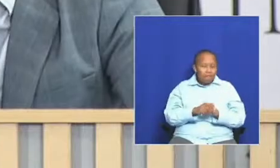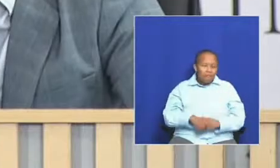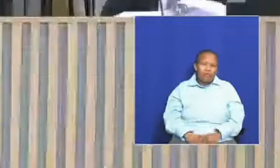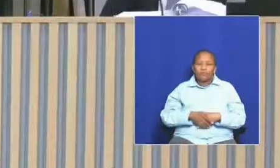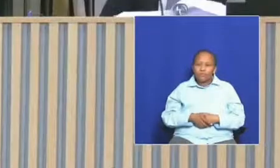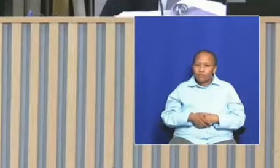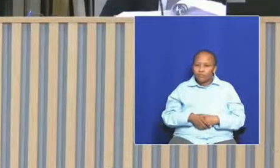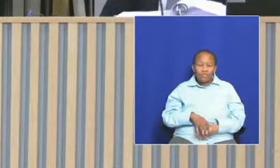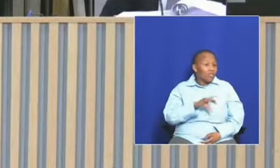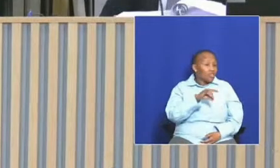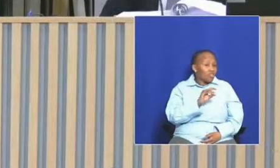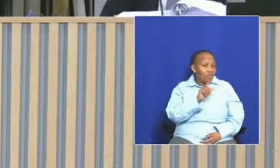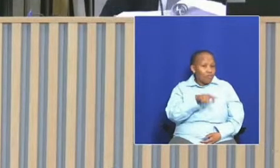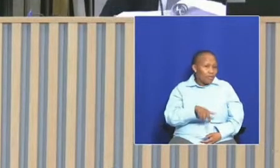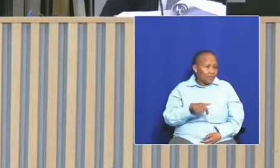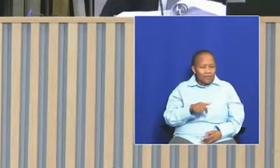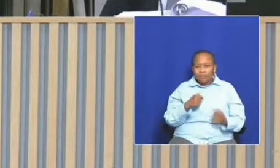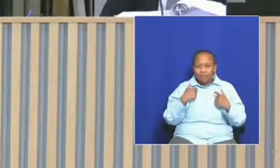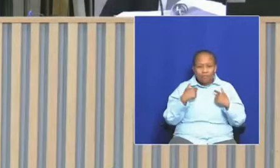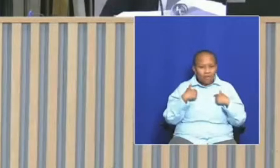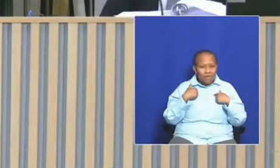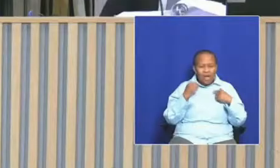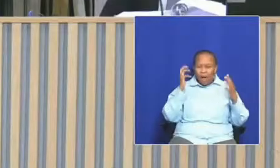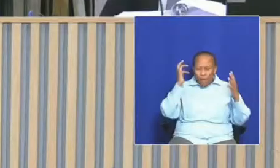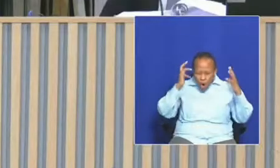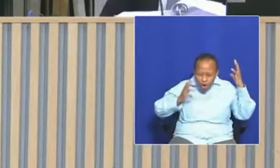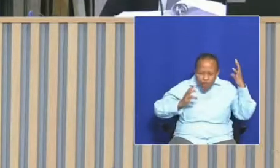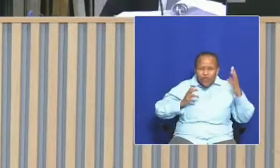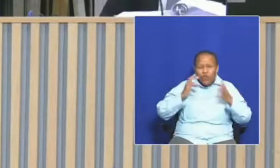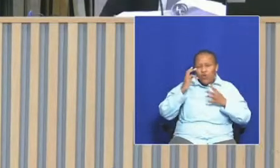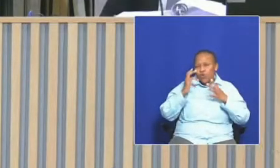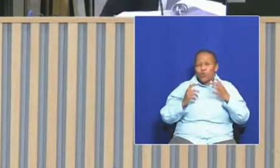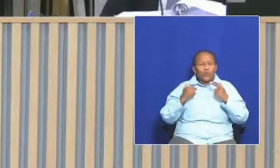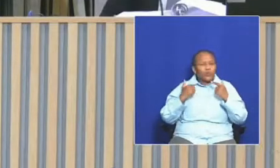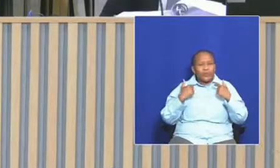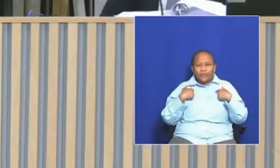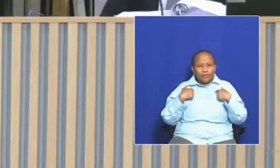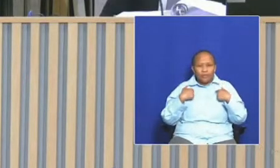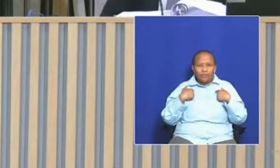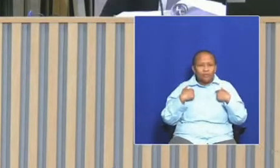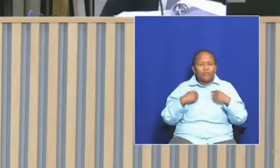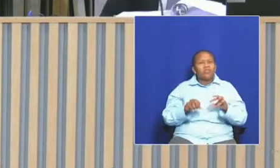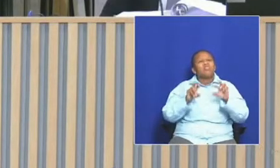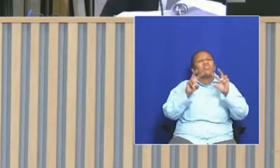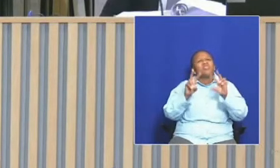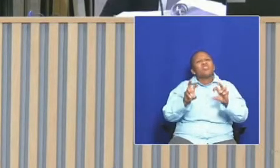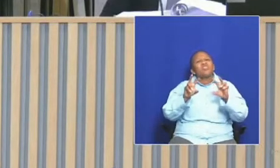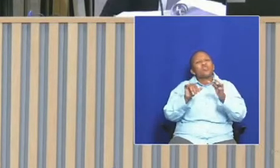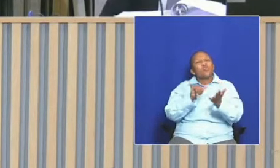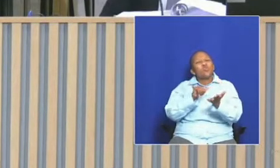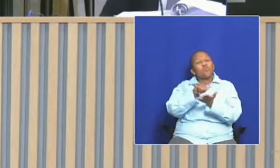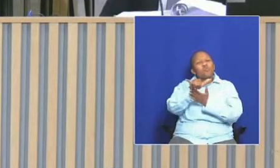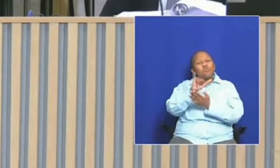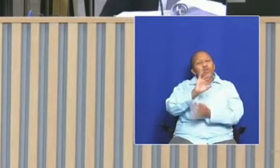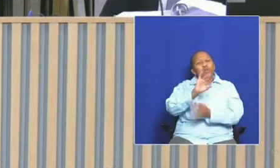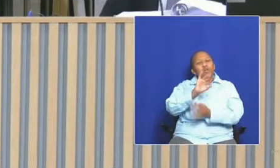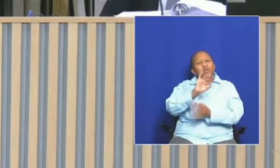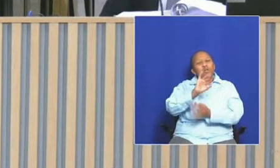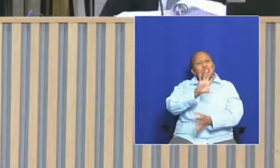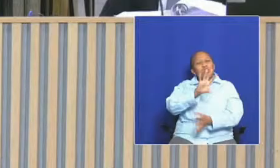I'm just as confused as Malone. Does this particular issue fit in within the framework of what is